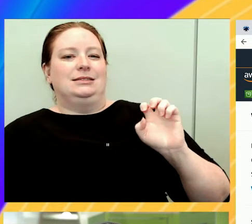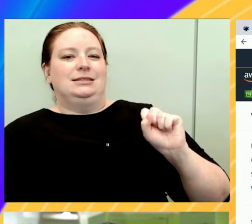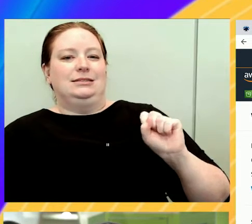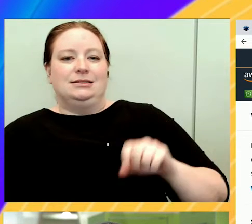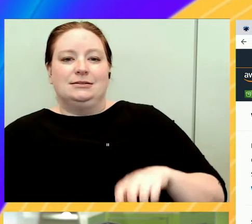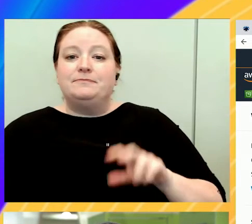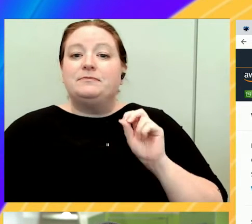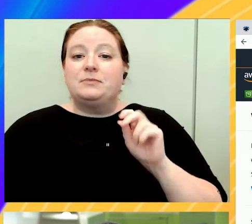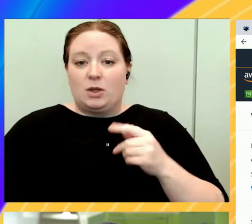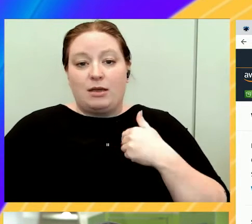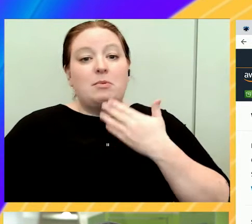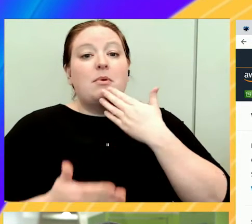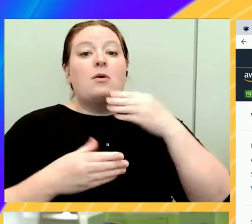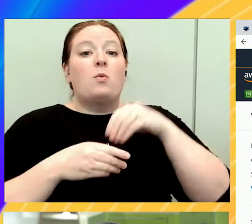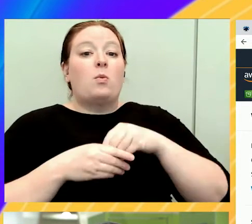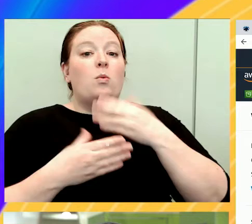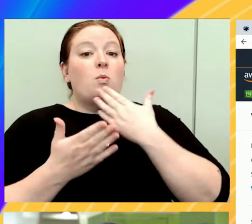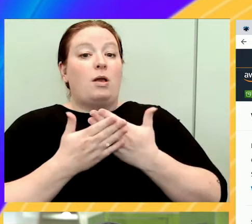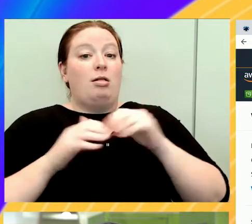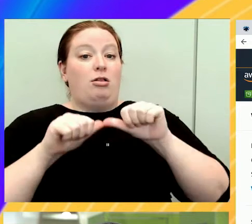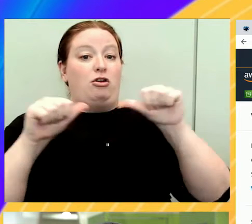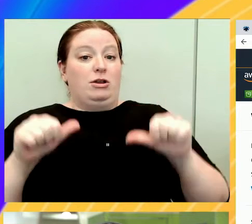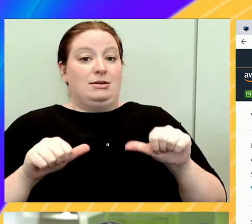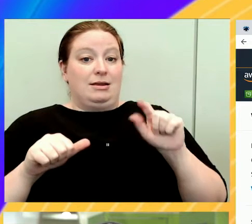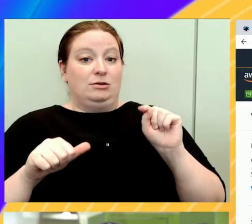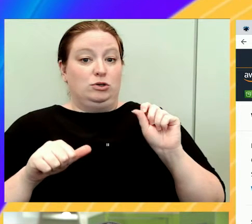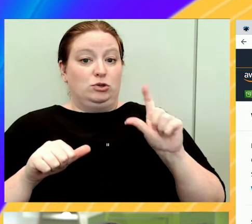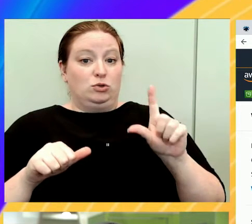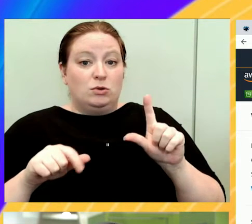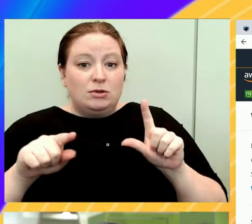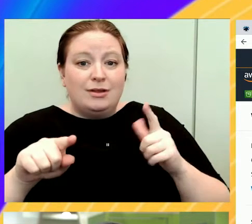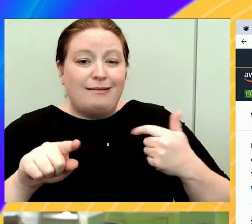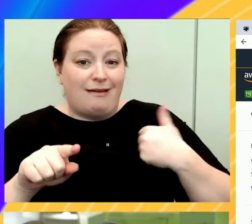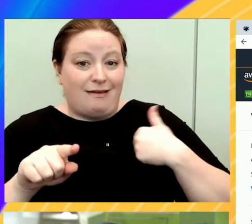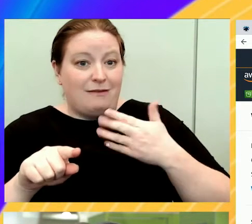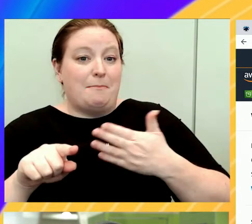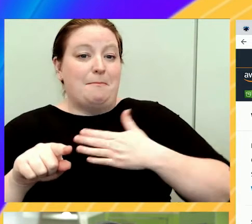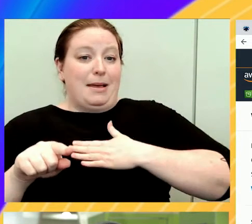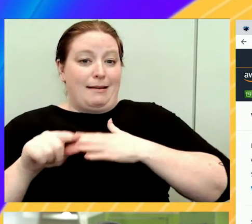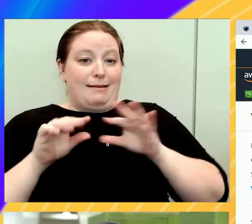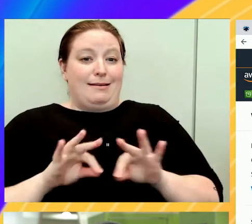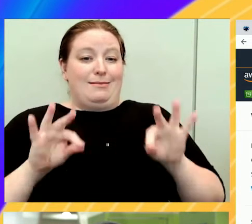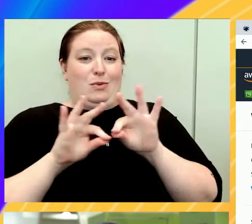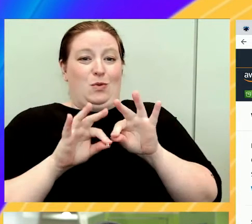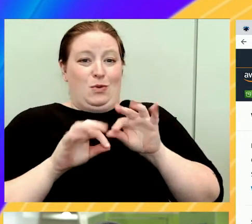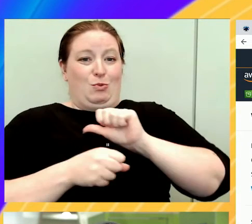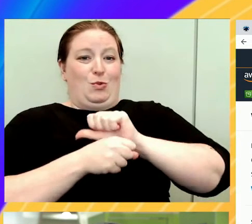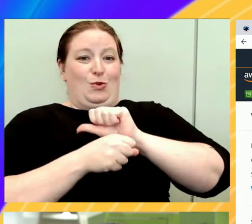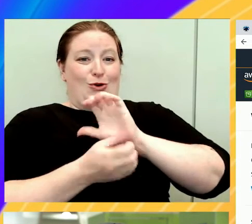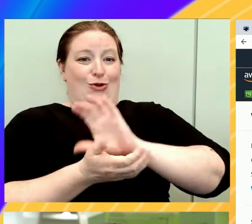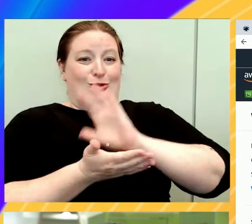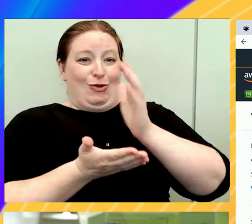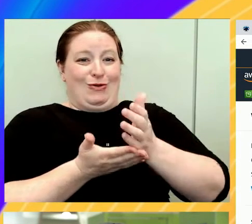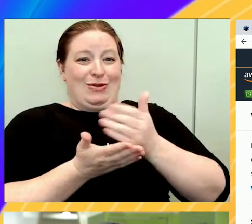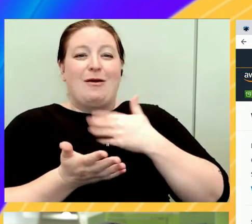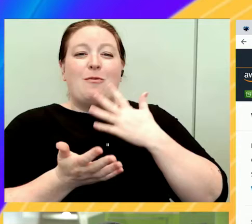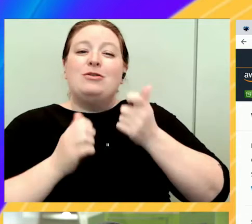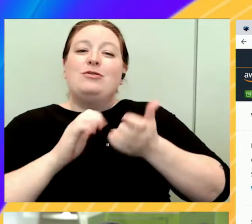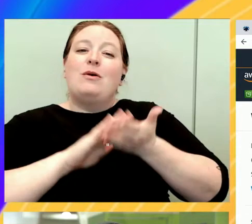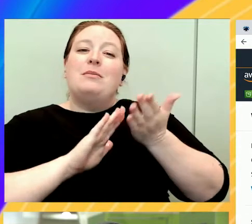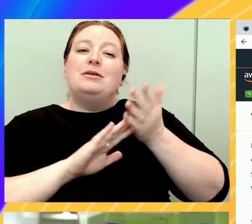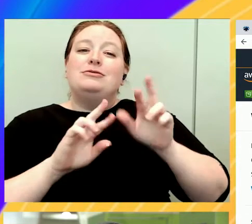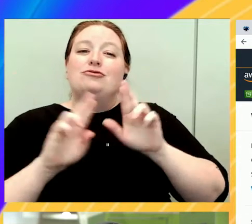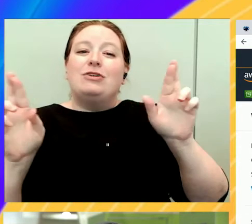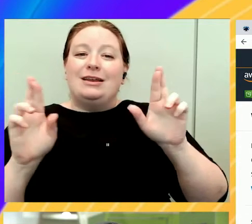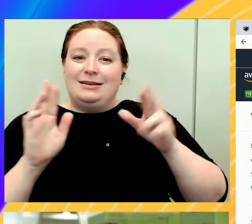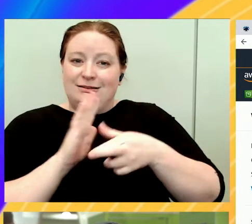tool, and I have a workload called My Important Workload, and I would like to do an operational readiness review on this, I can